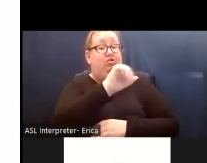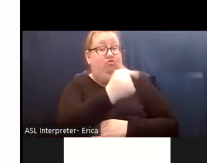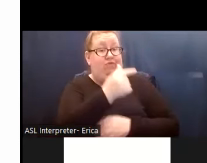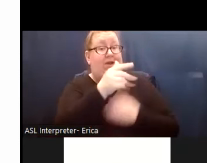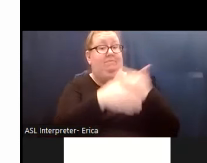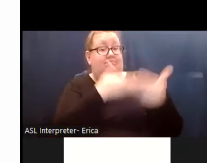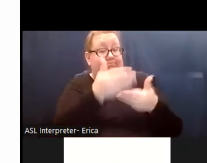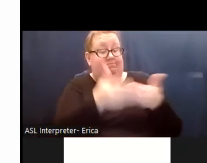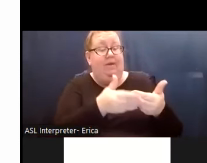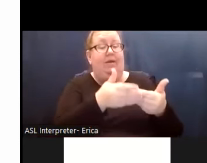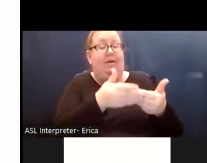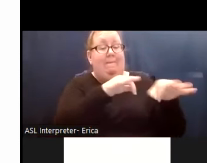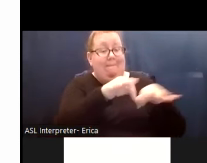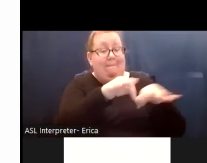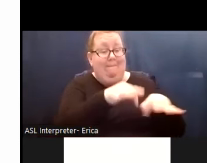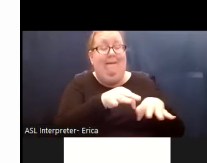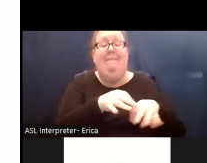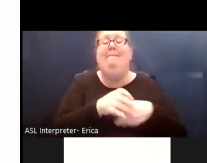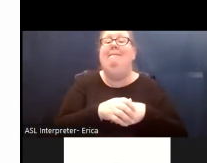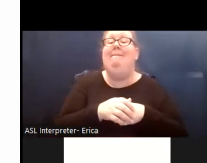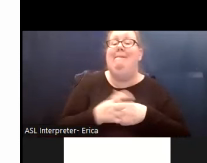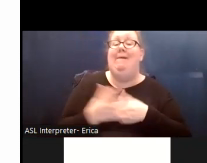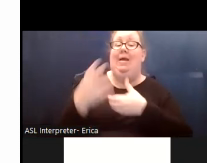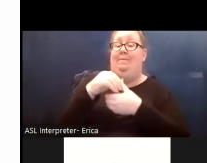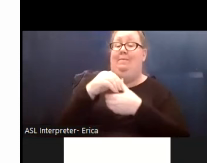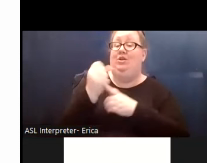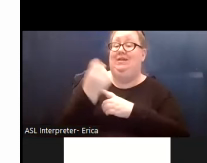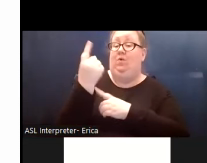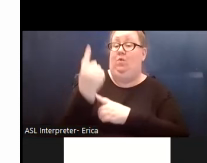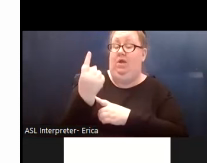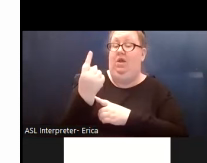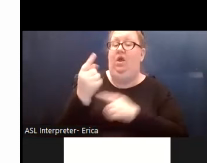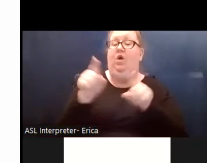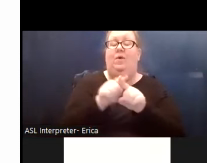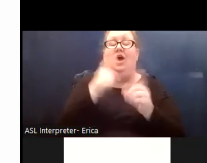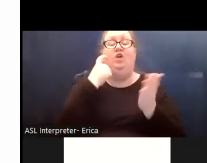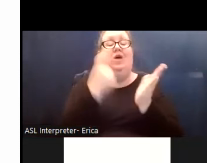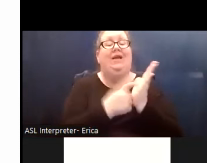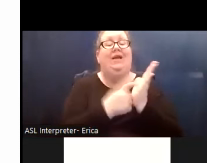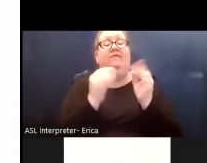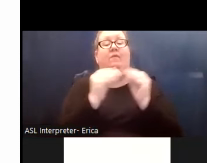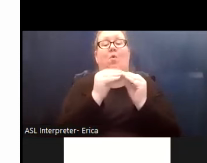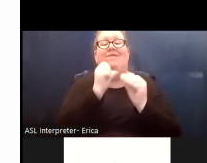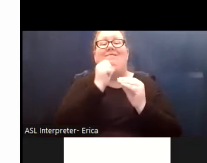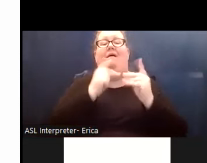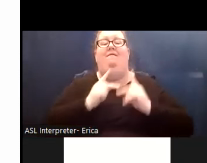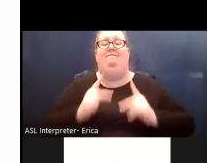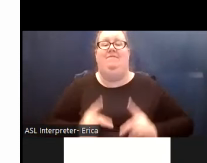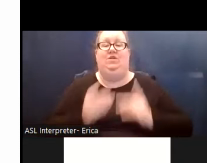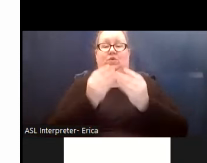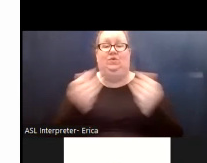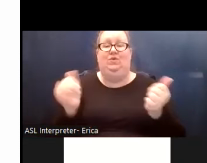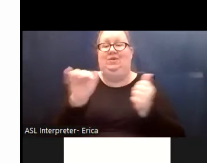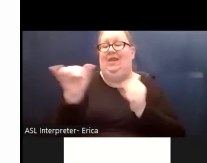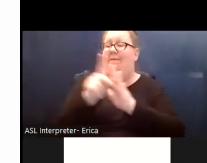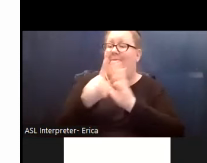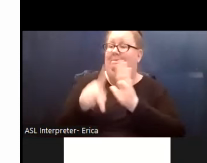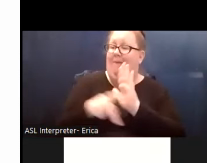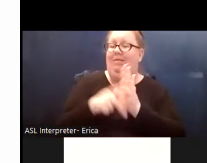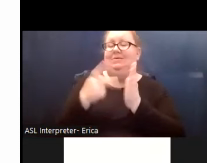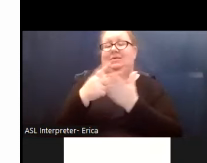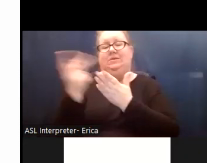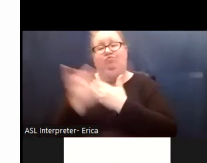through along as part of scenario one, we've also identified a range of more non-physical solutions, more like policies and